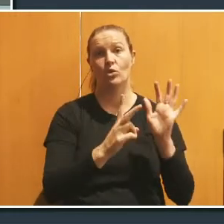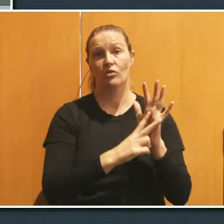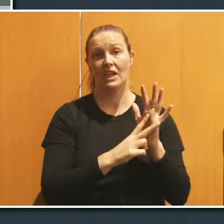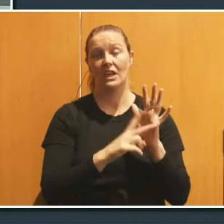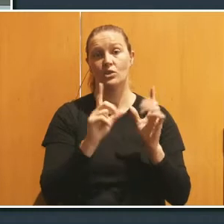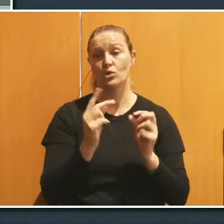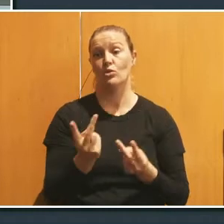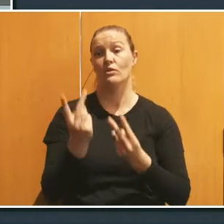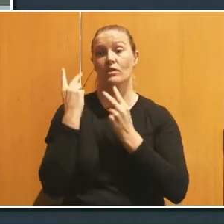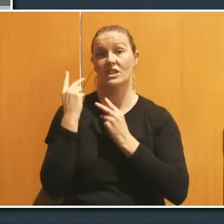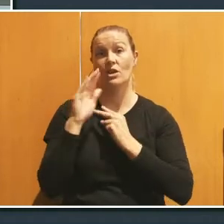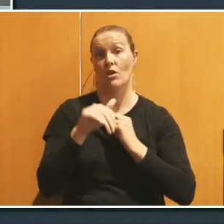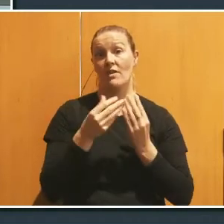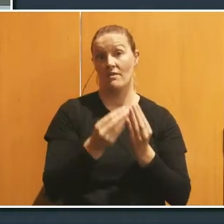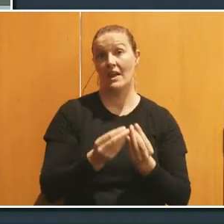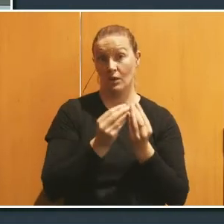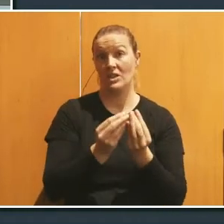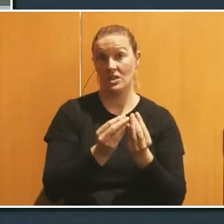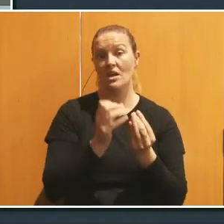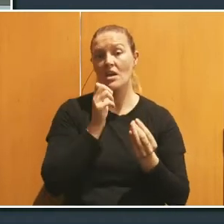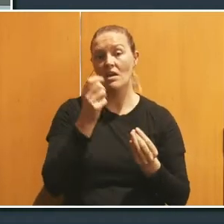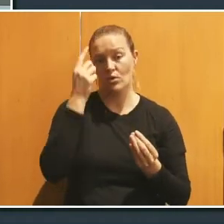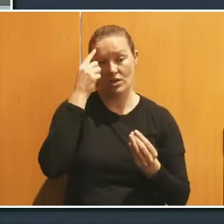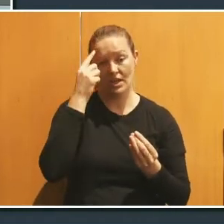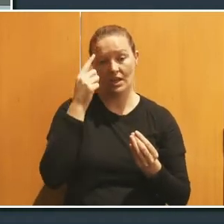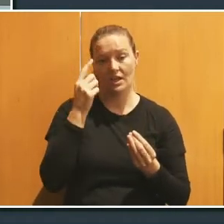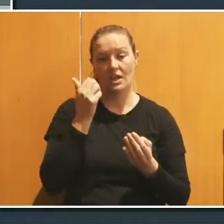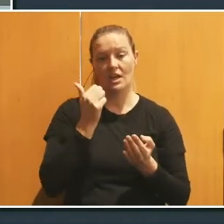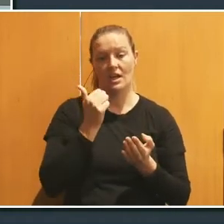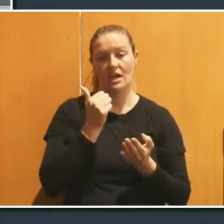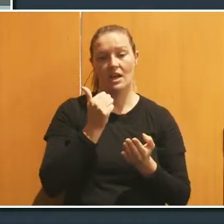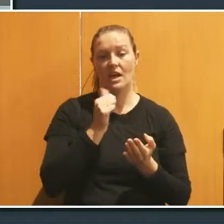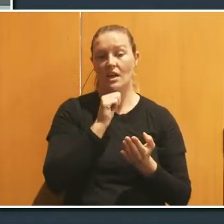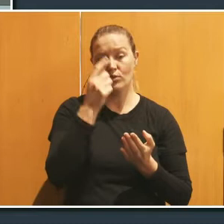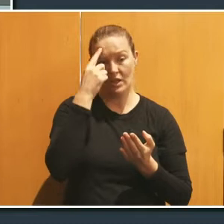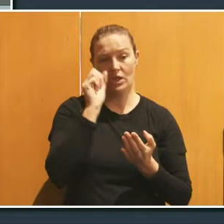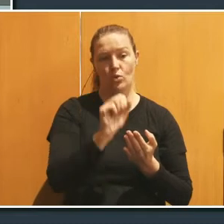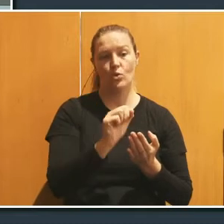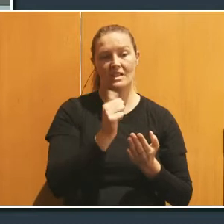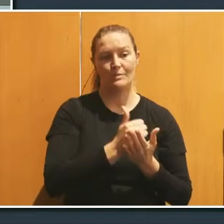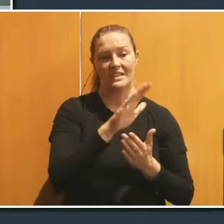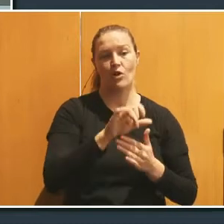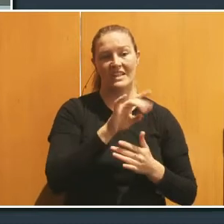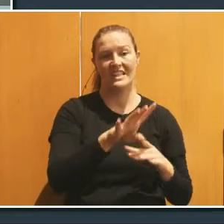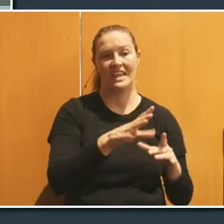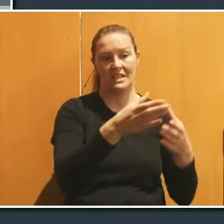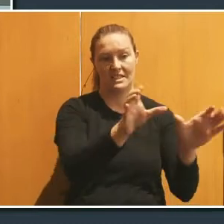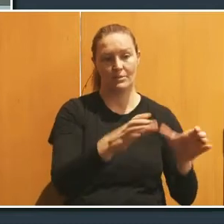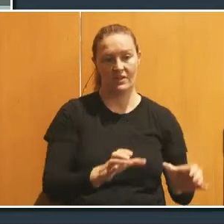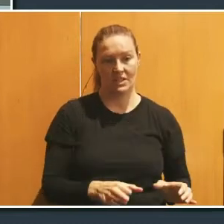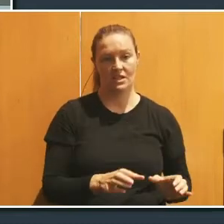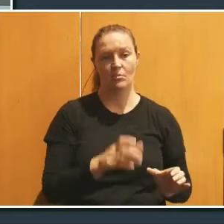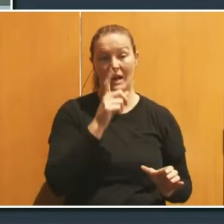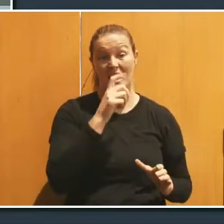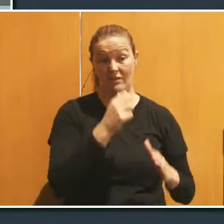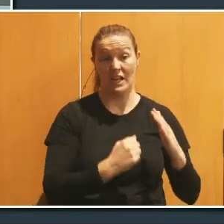revision of your valuation? So if you do think it's based off 10, it's only 6, you might be able to get your property devalued, if that was